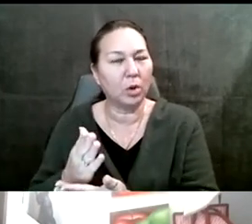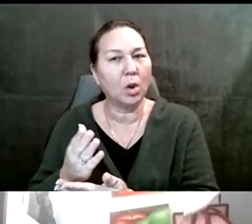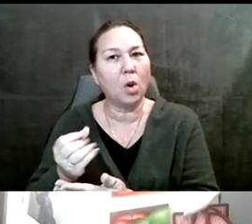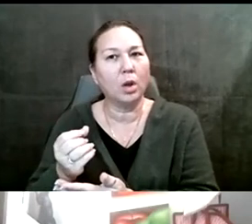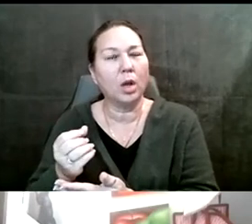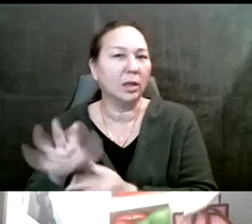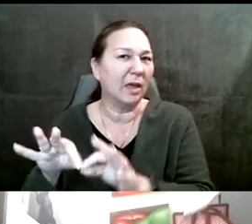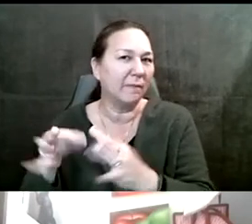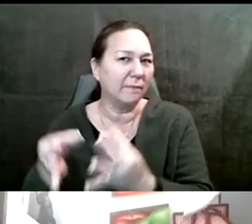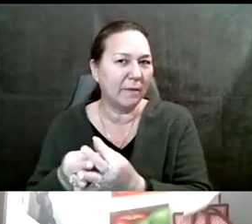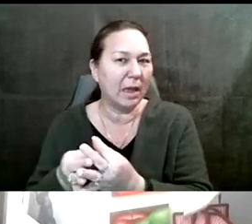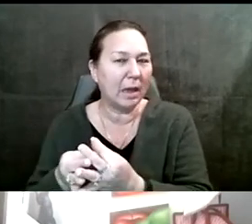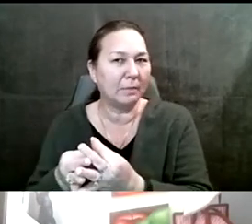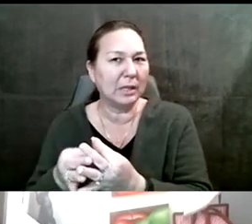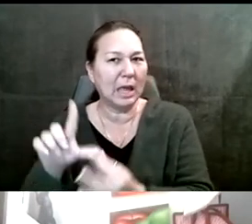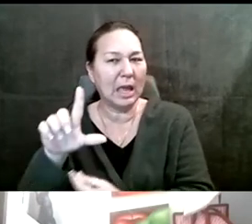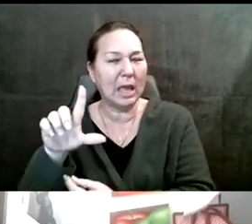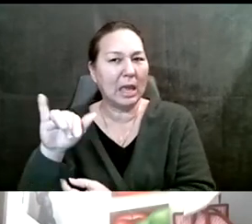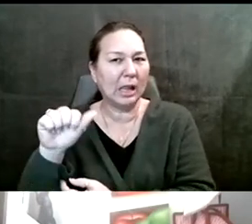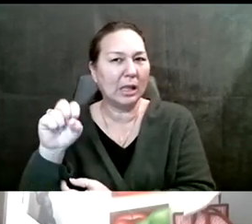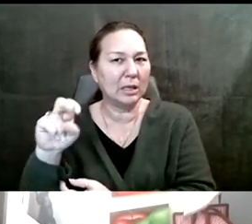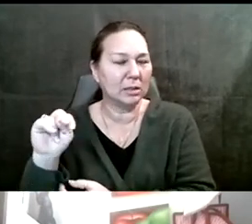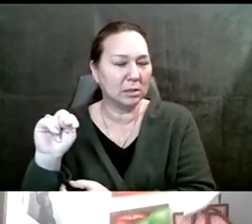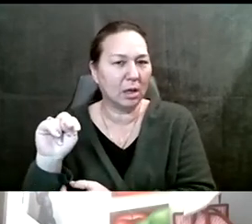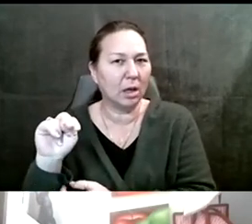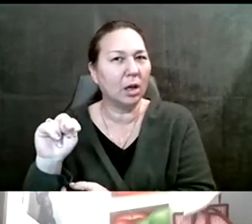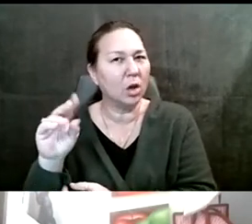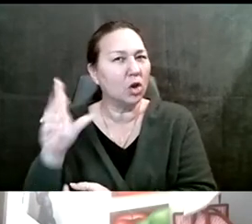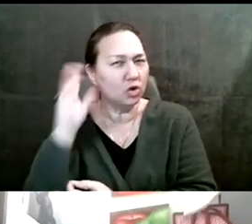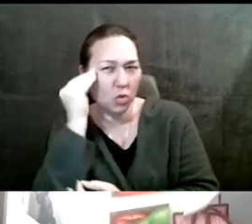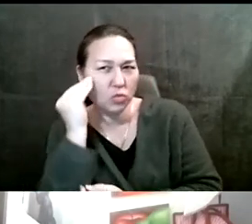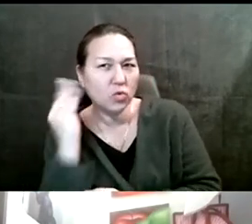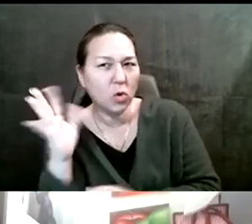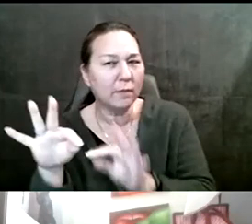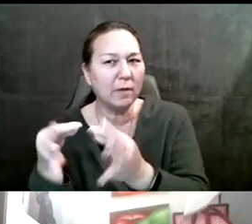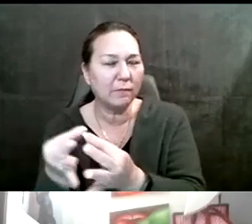should notify the family when this is happening